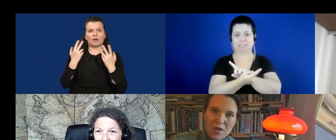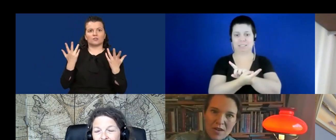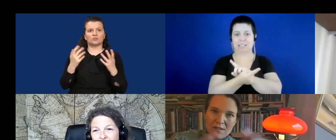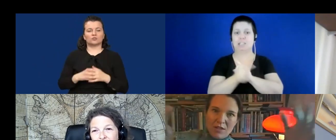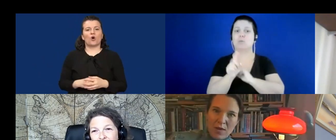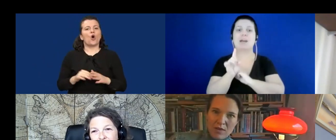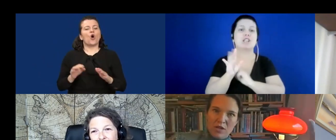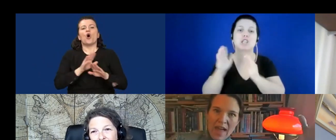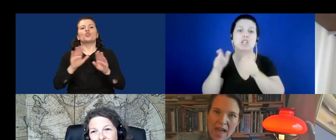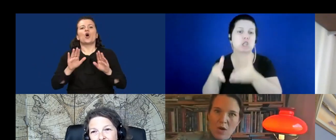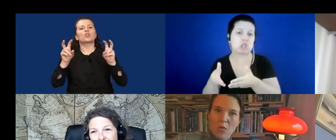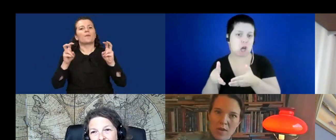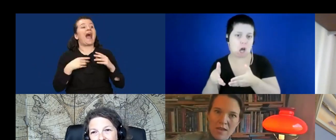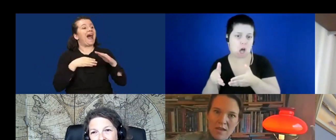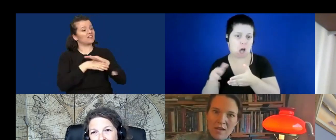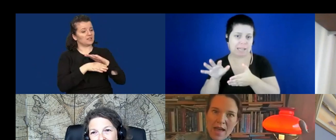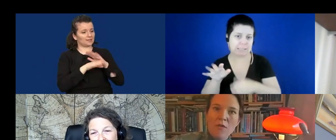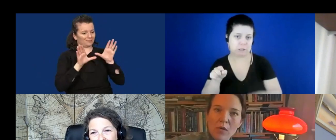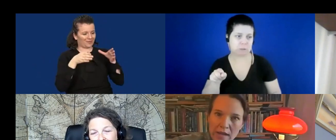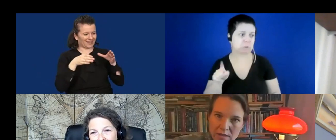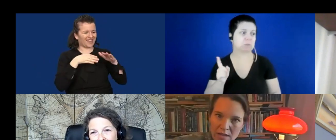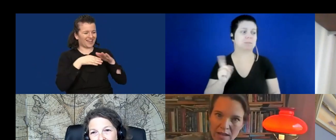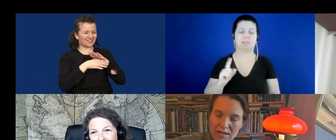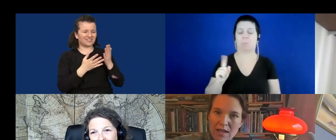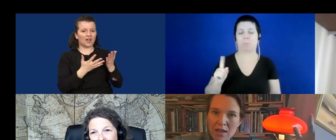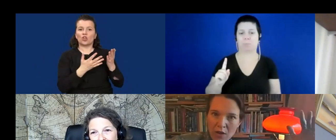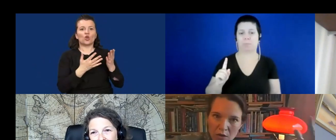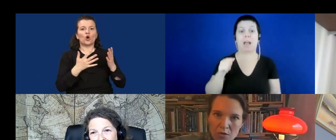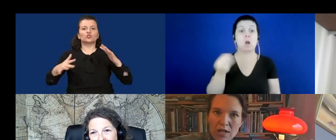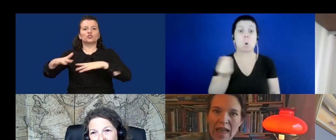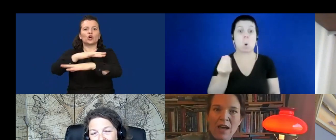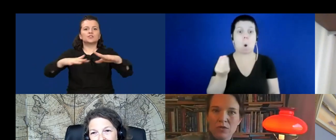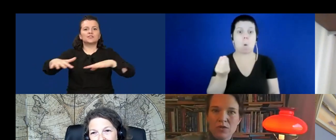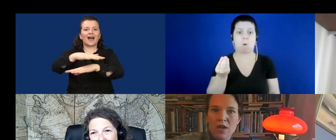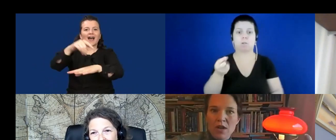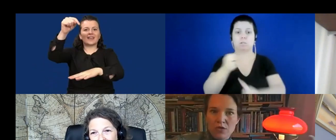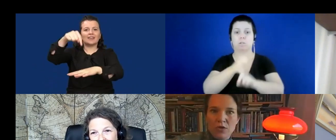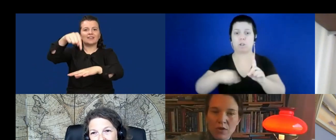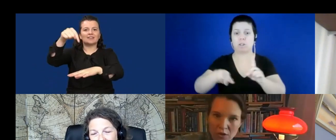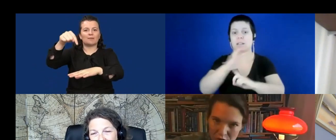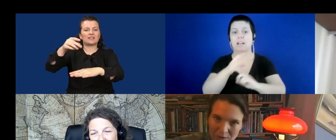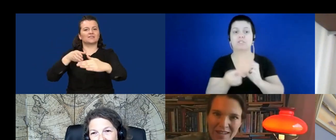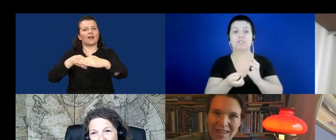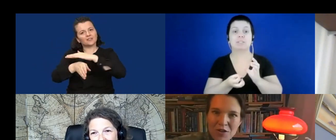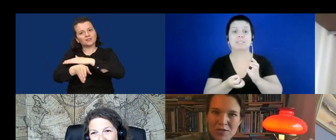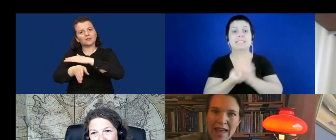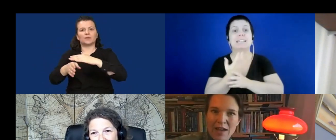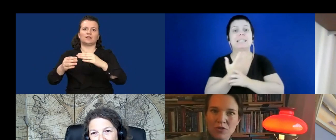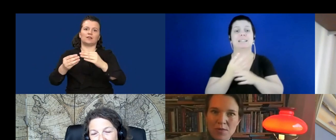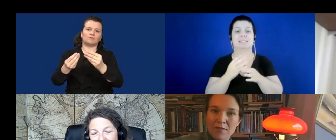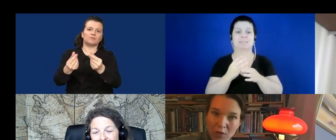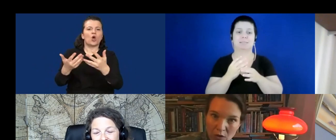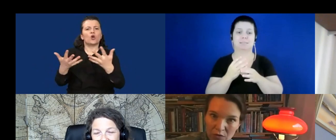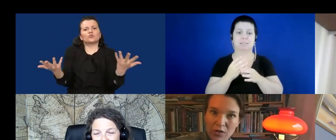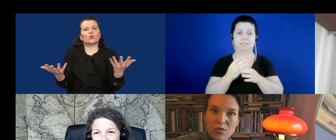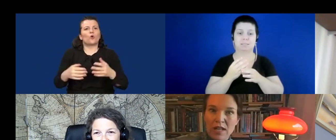issue. It's a question of how we create society, who's allowed to cost money, who's allowed to